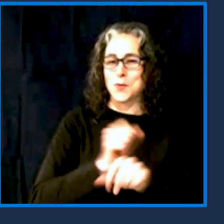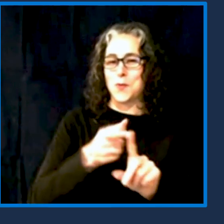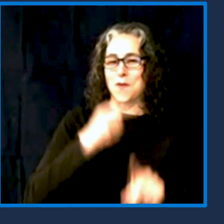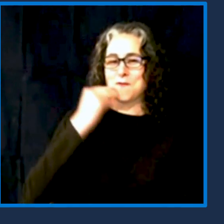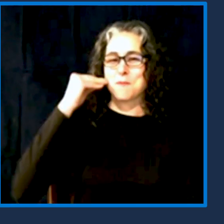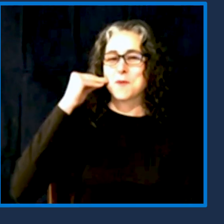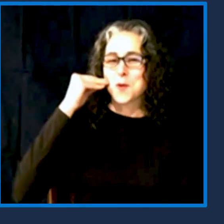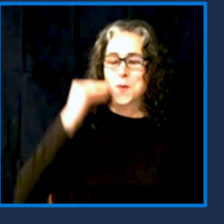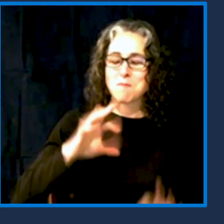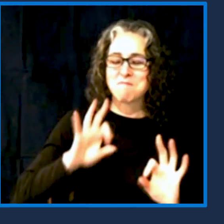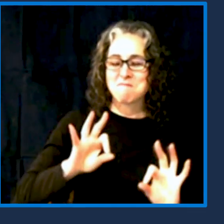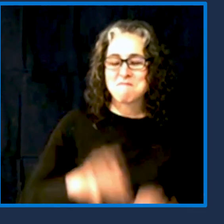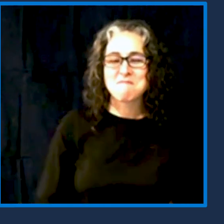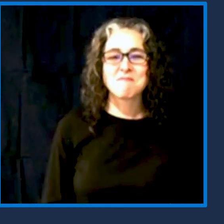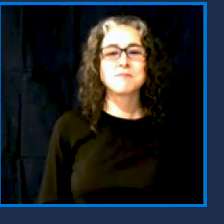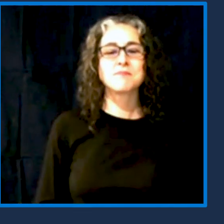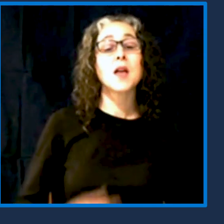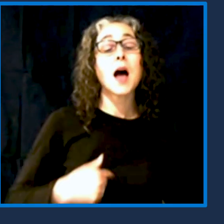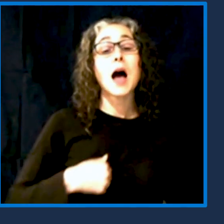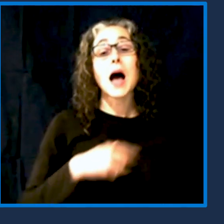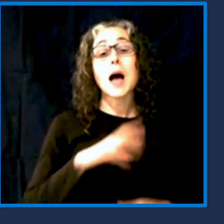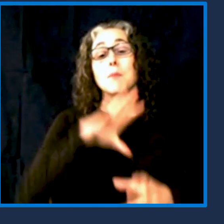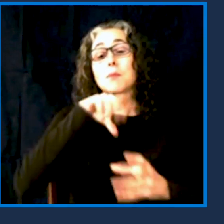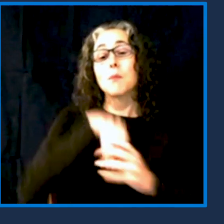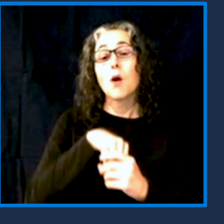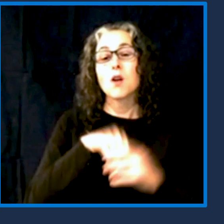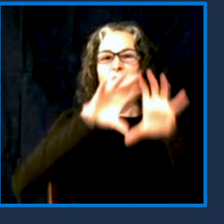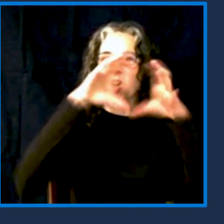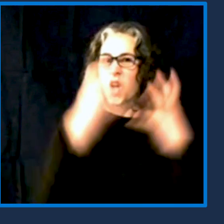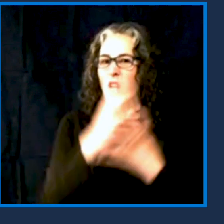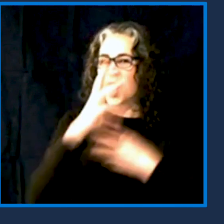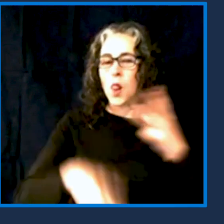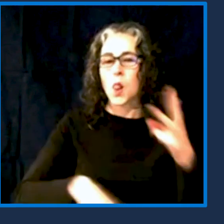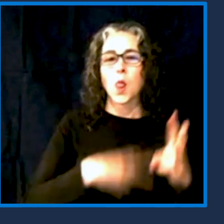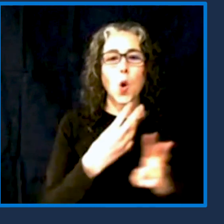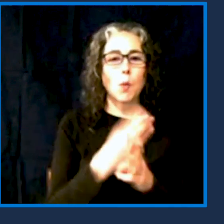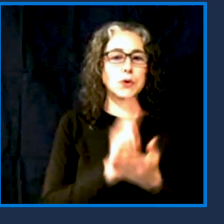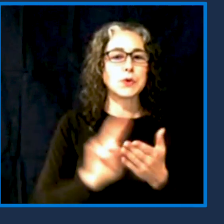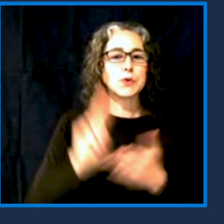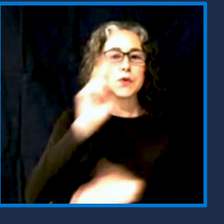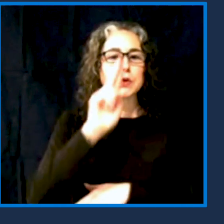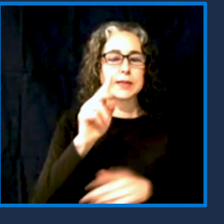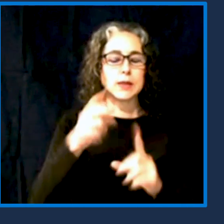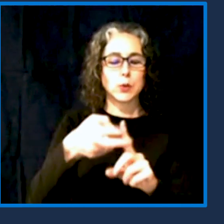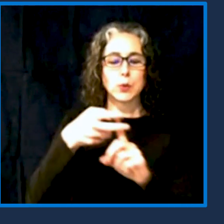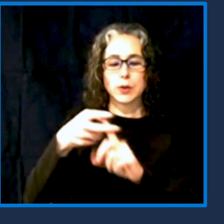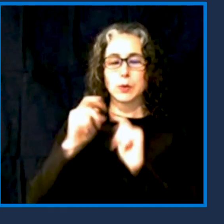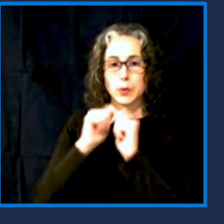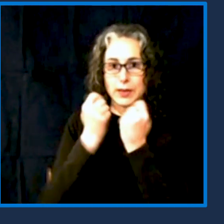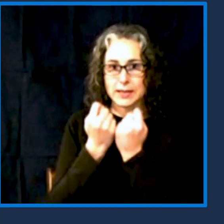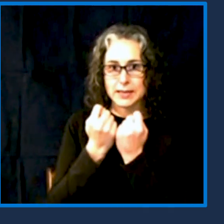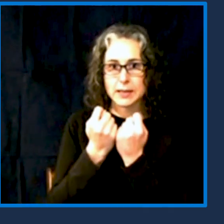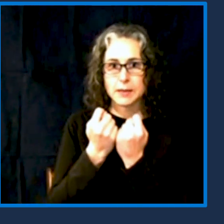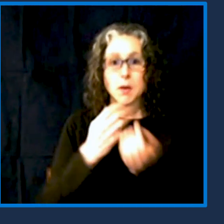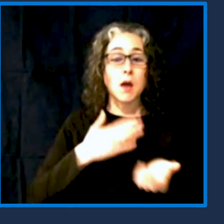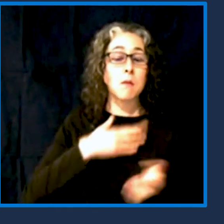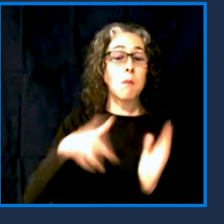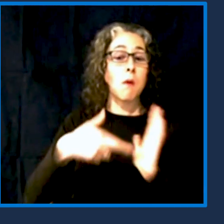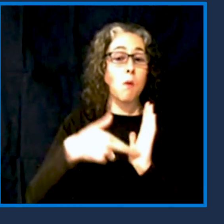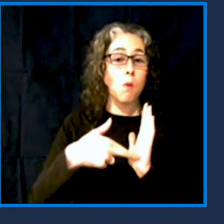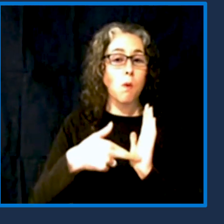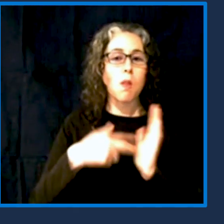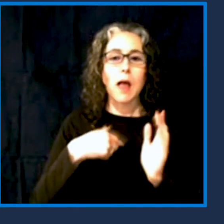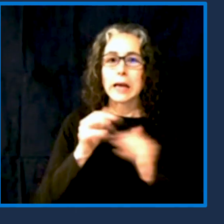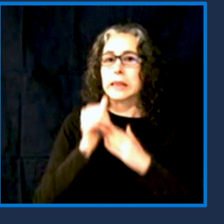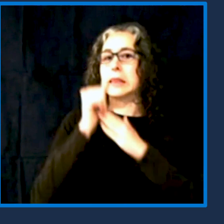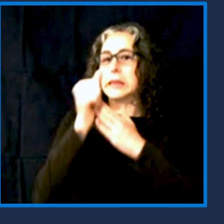home. I'm a part of the global university recruiting team. And in my role, I lead the efforts of university recruiting